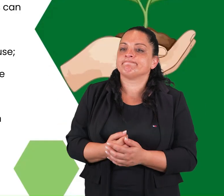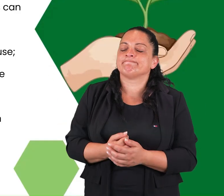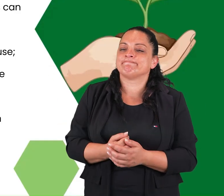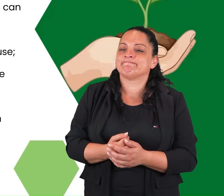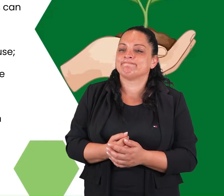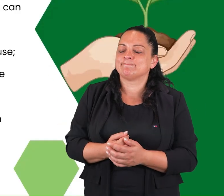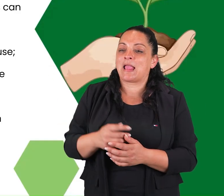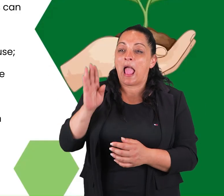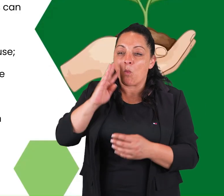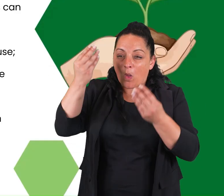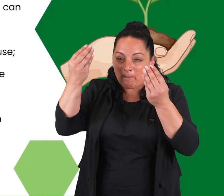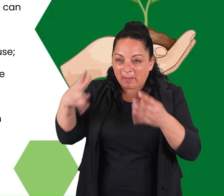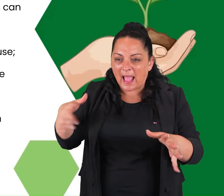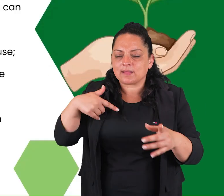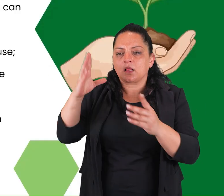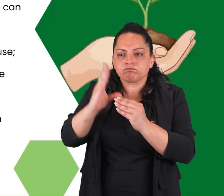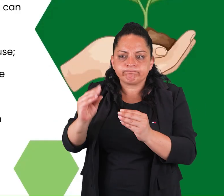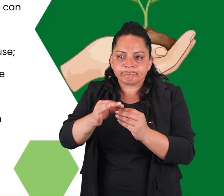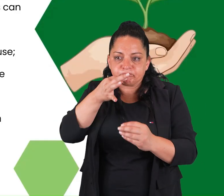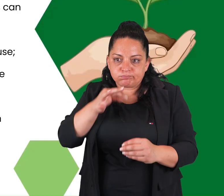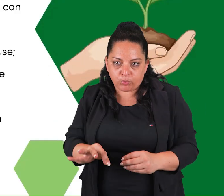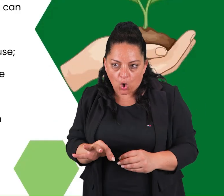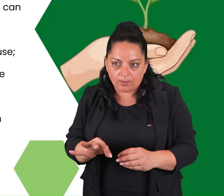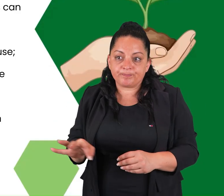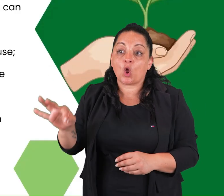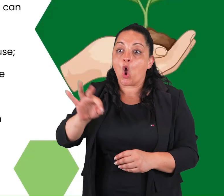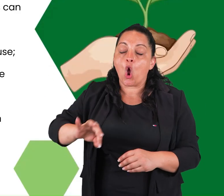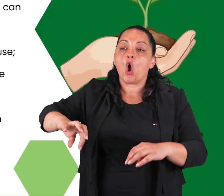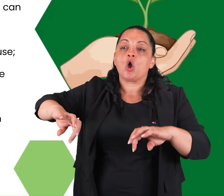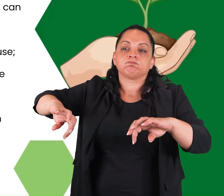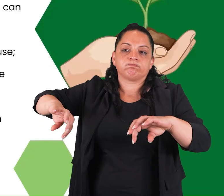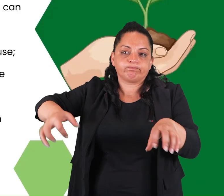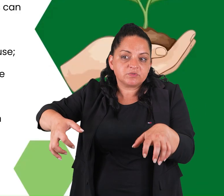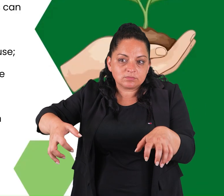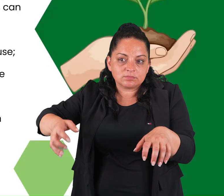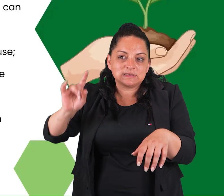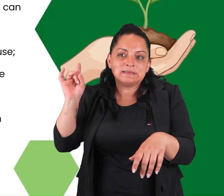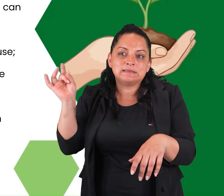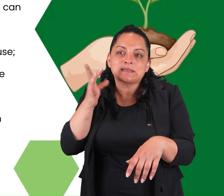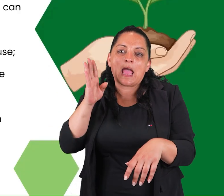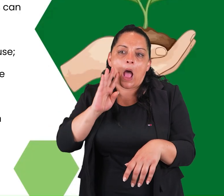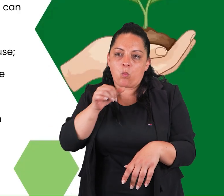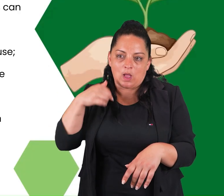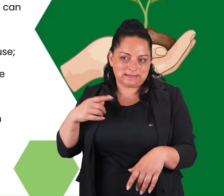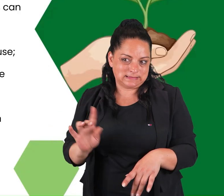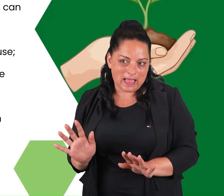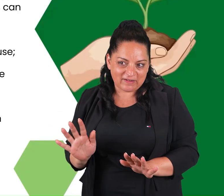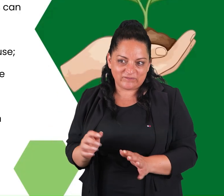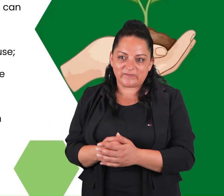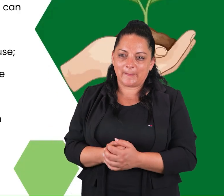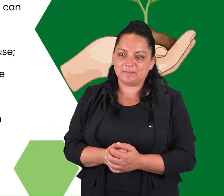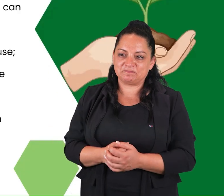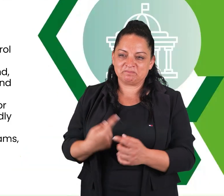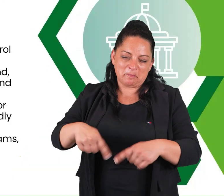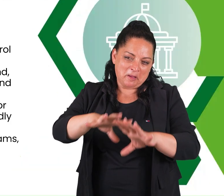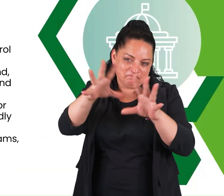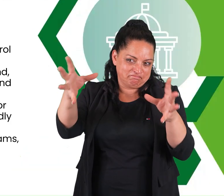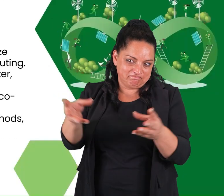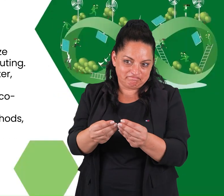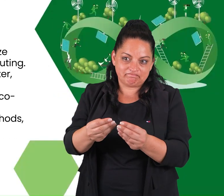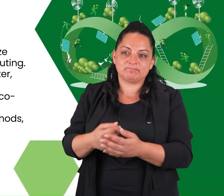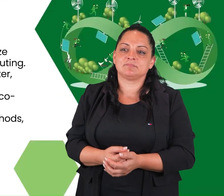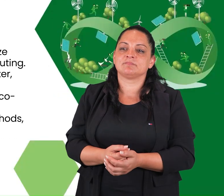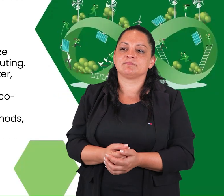shorter showers, we can fix leaks, close the tap when we don't need it, and this kind of